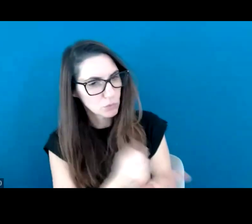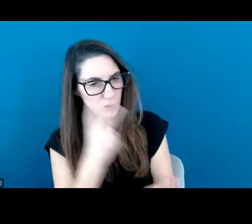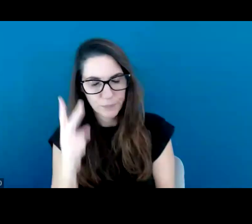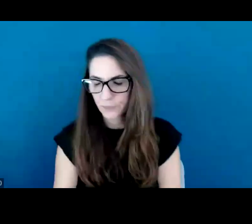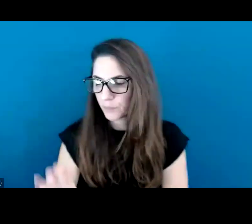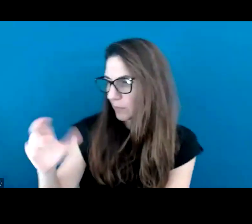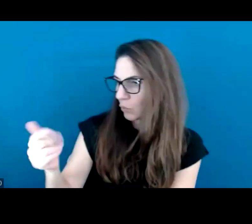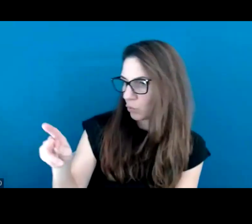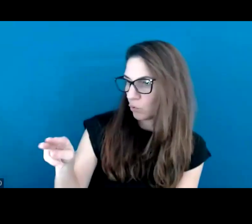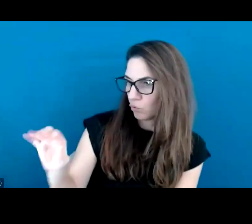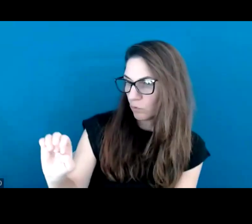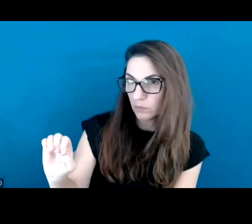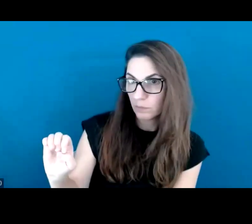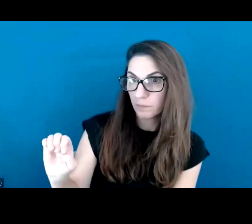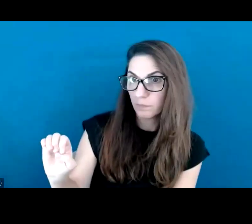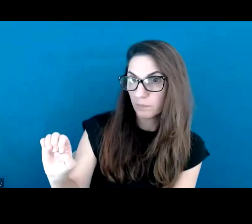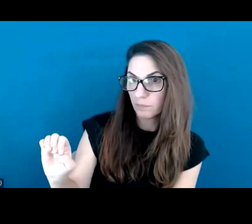Christian.